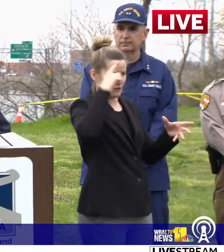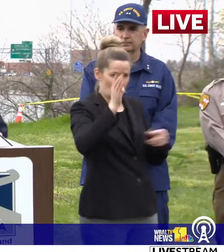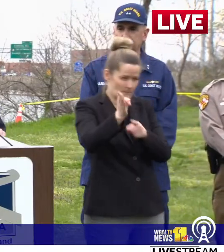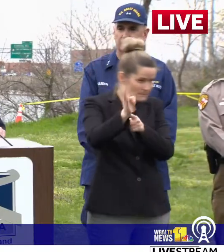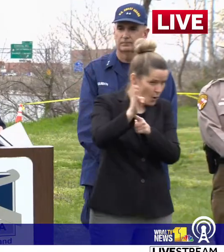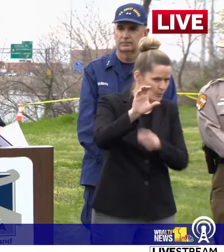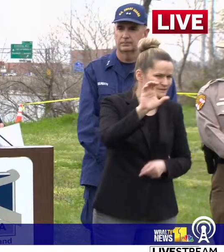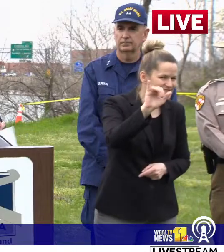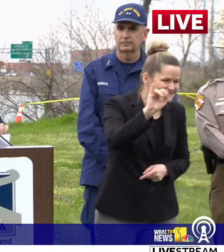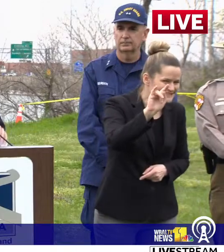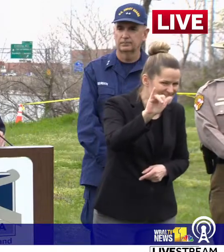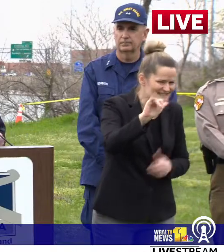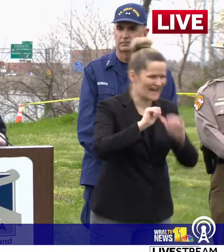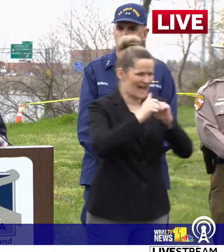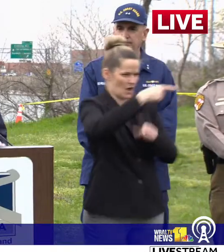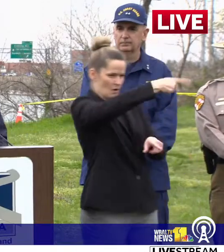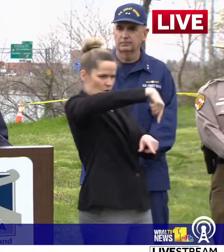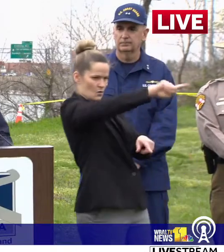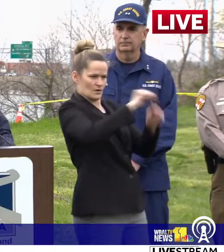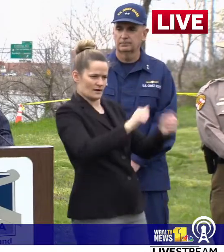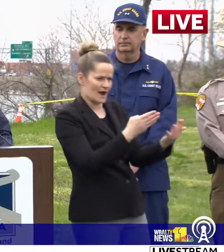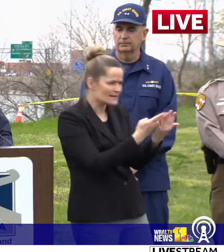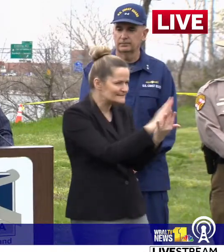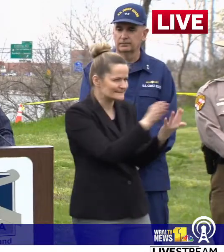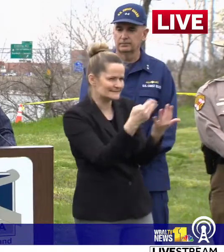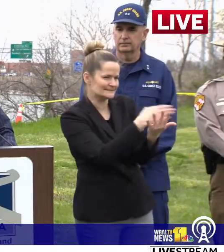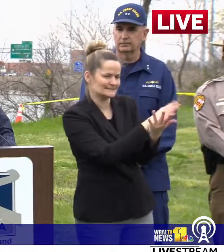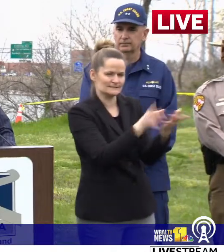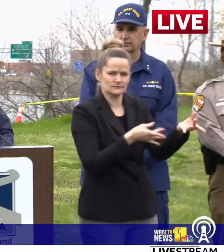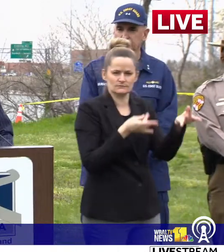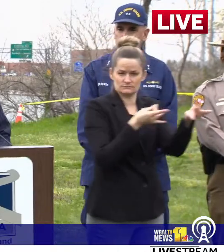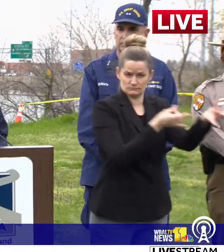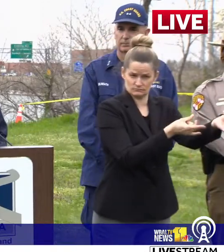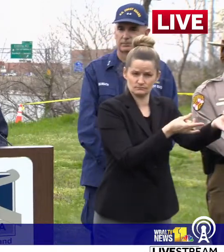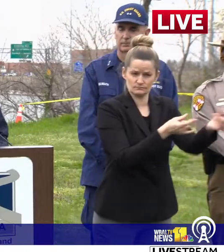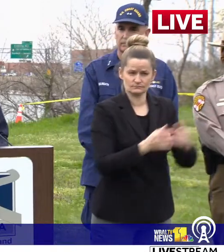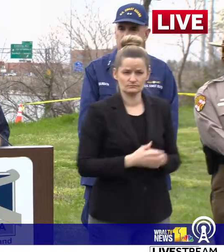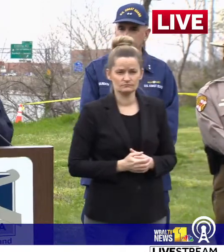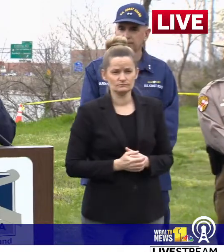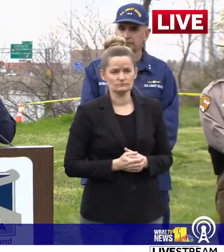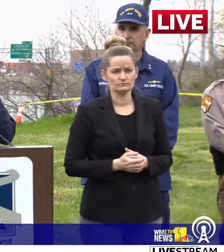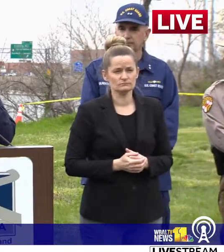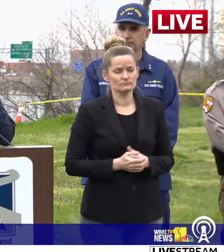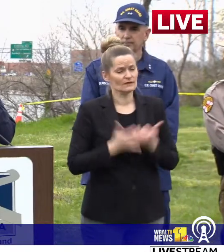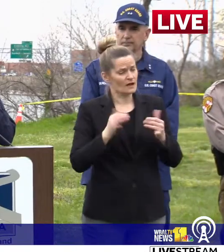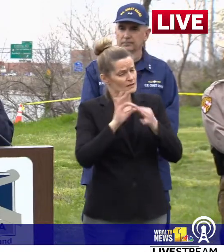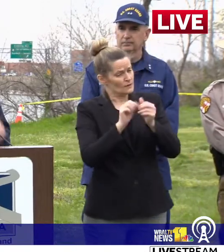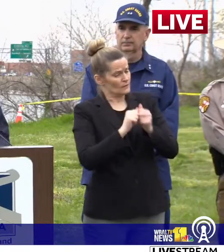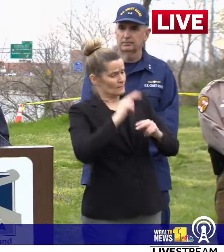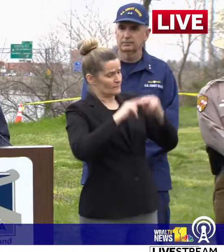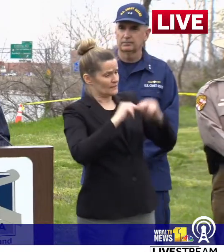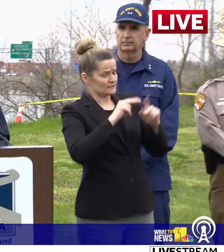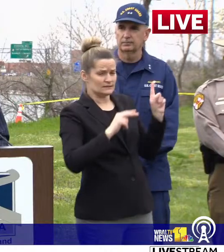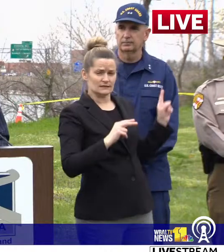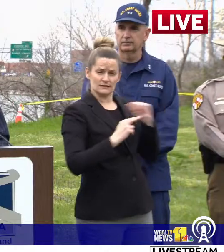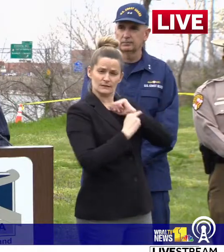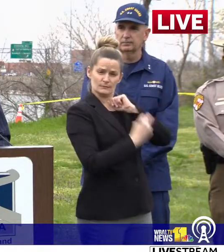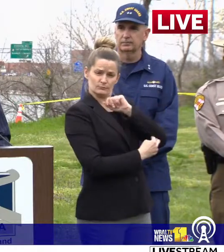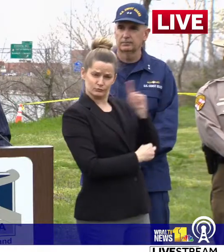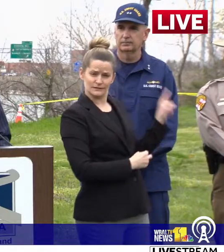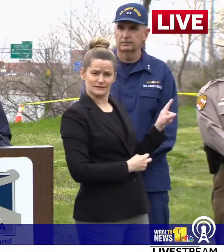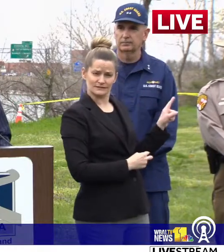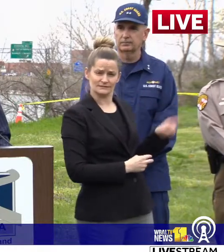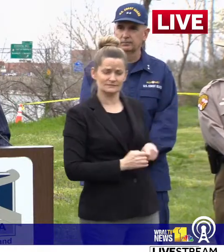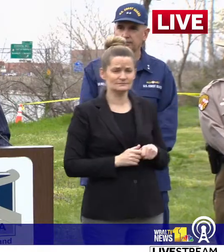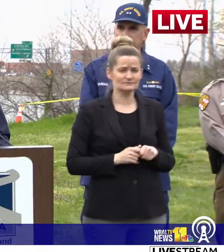Rebuilding the bridge. Our efforts to rebuild the Francis Scott Key Bridge, we're working closely with our federal, particularly our Federal Highway